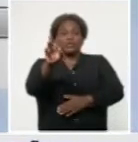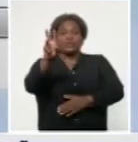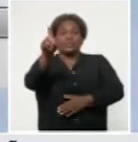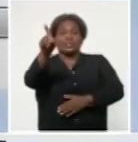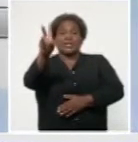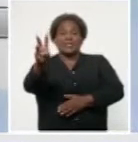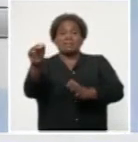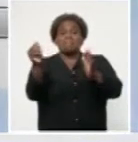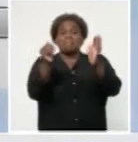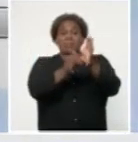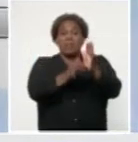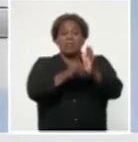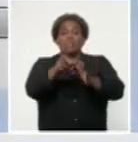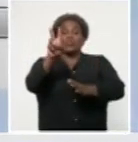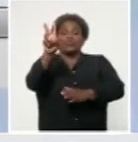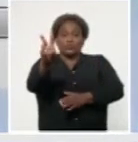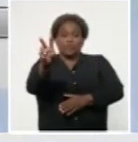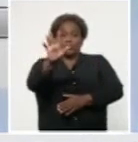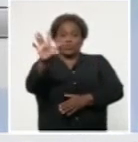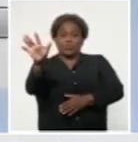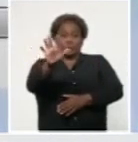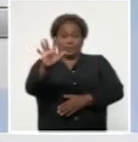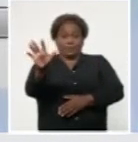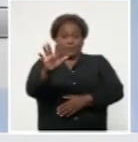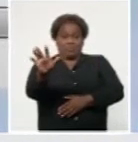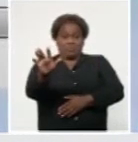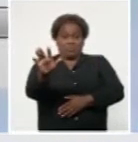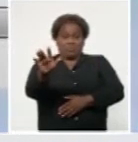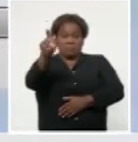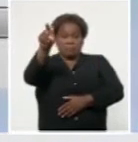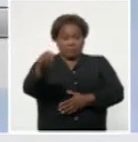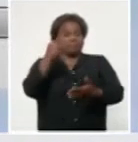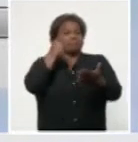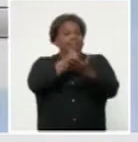265,065 deaths, and this represents a